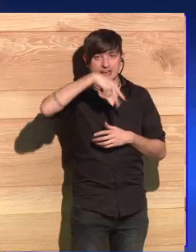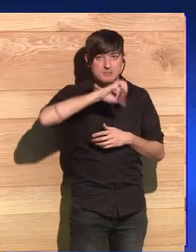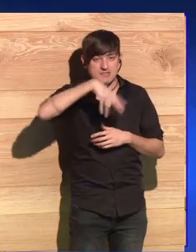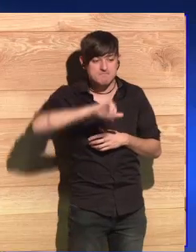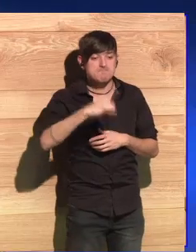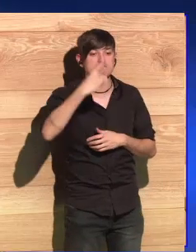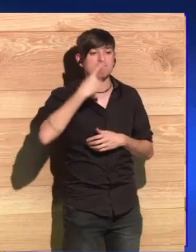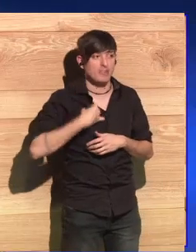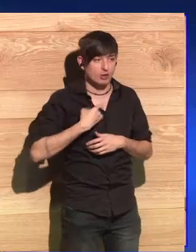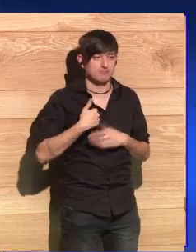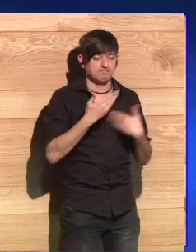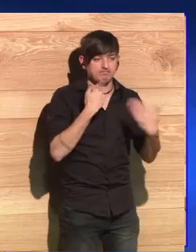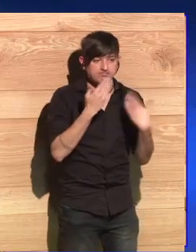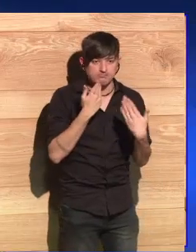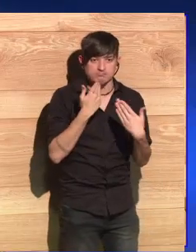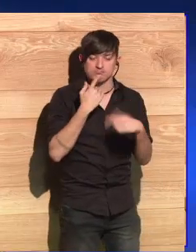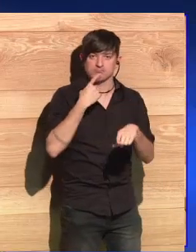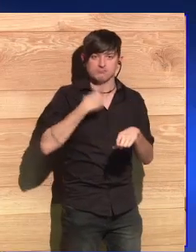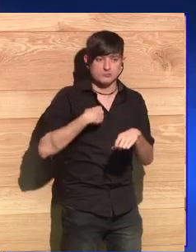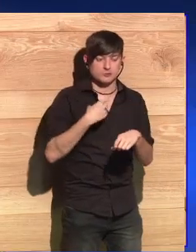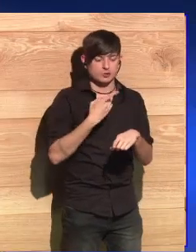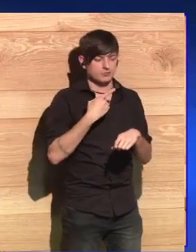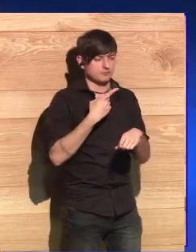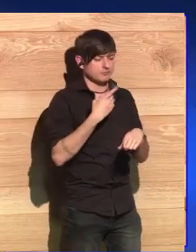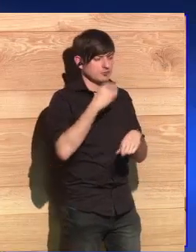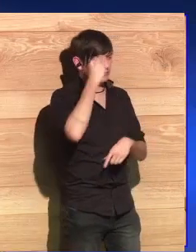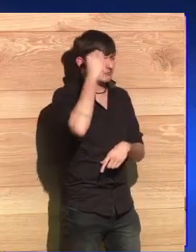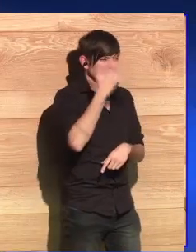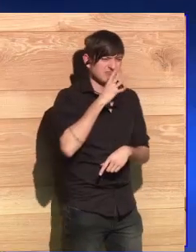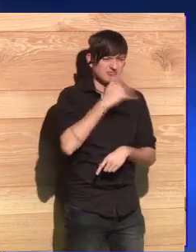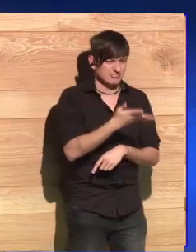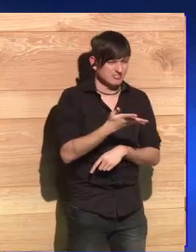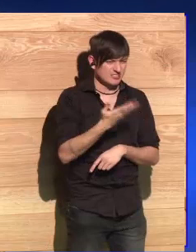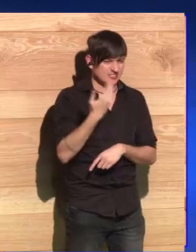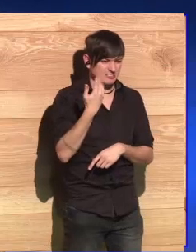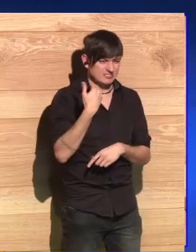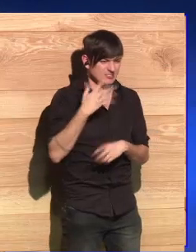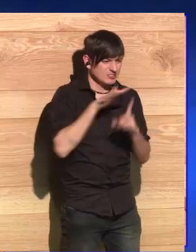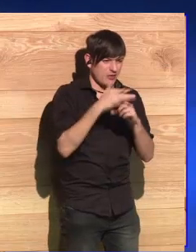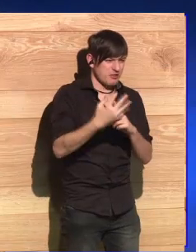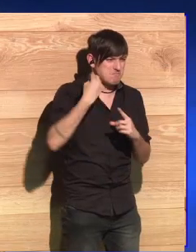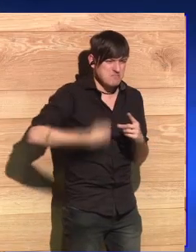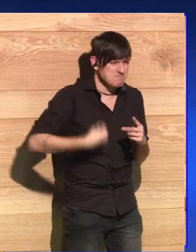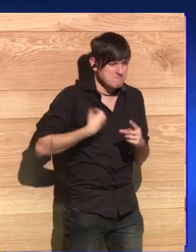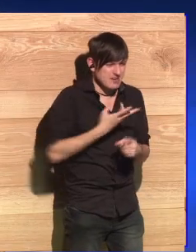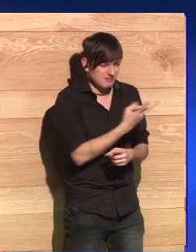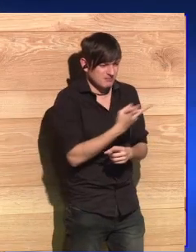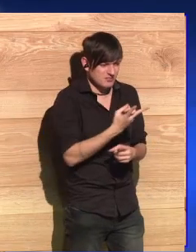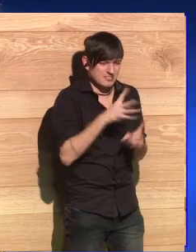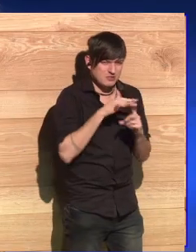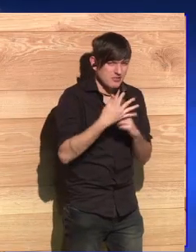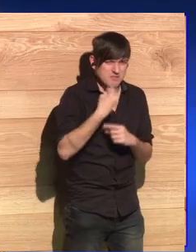but how come he got it down on paper and I didn't?" It took me a while to realize that you have